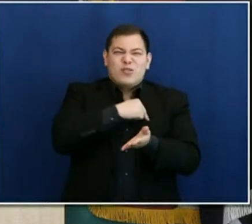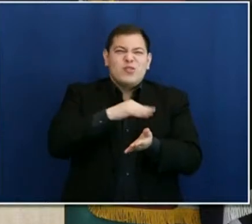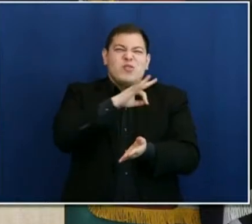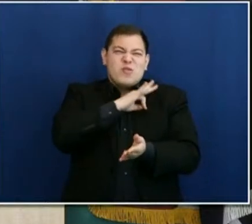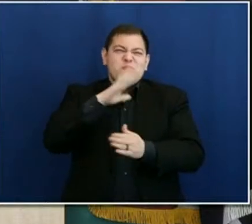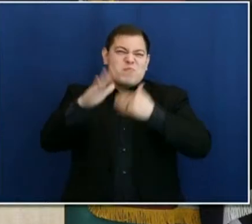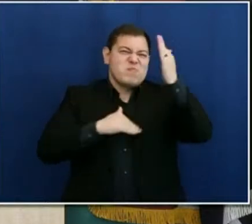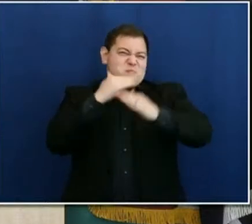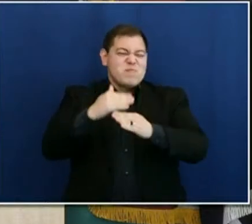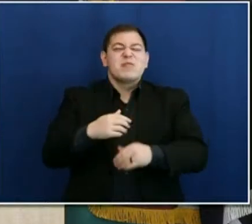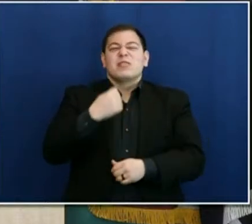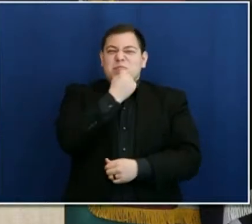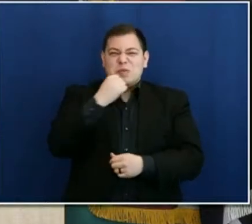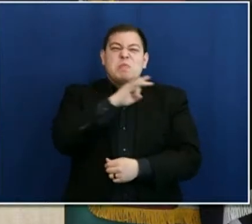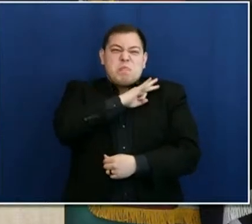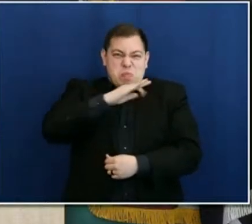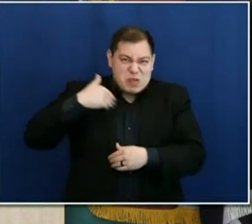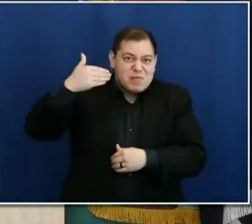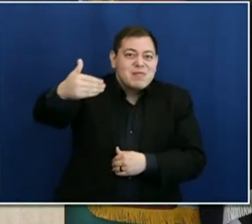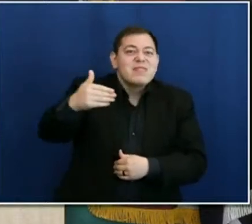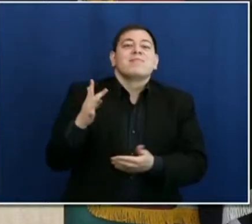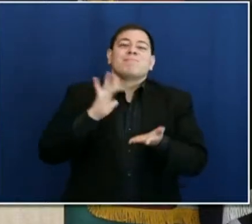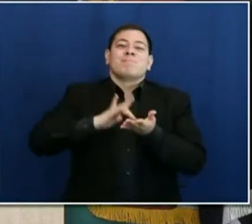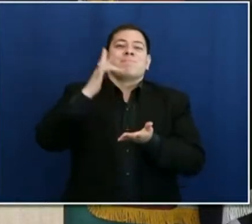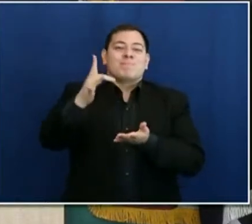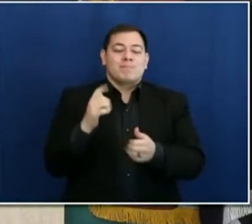regresar a nuestras vidas cotidianas. Gracias.